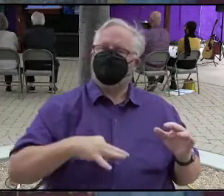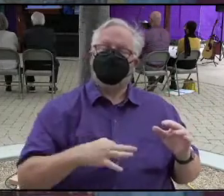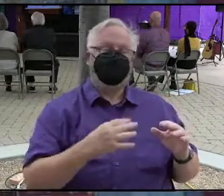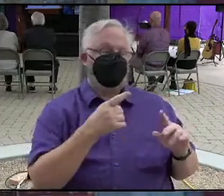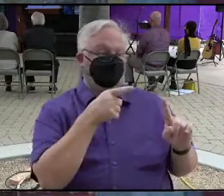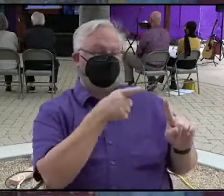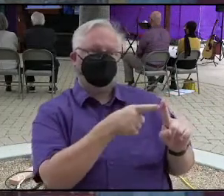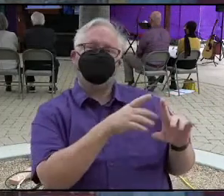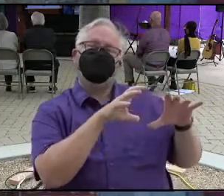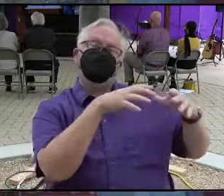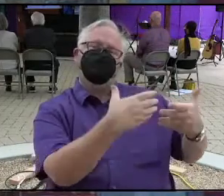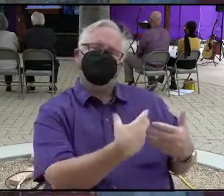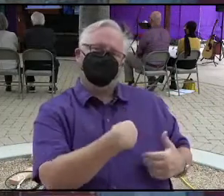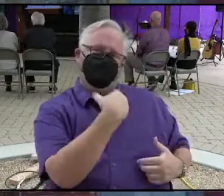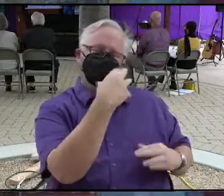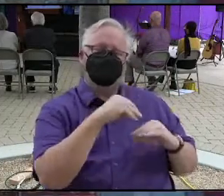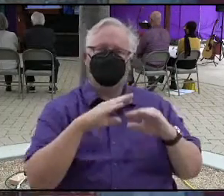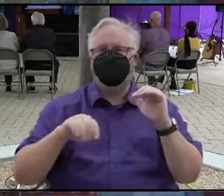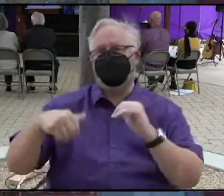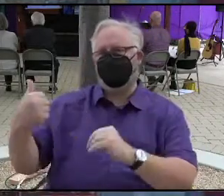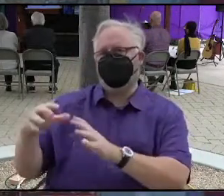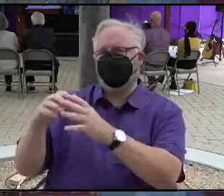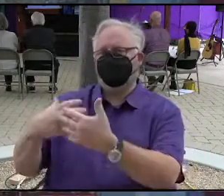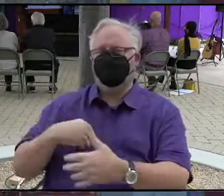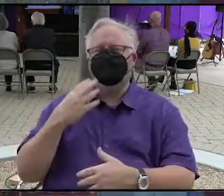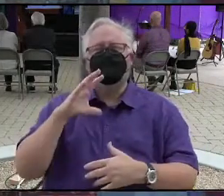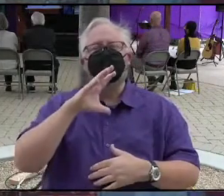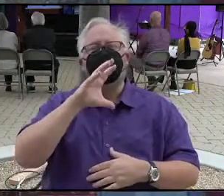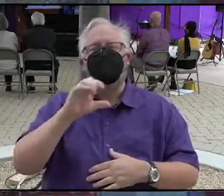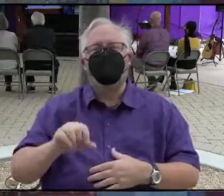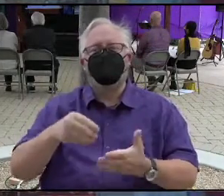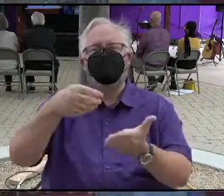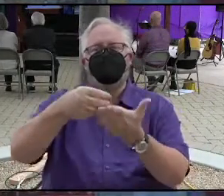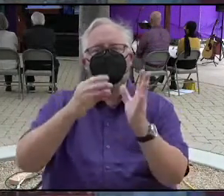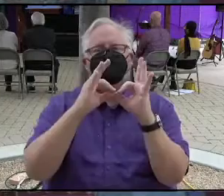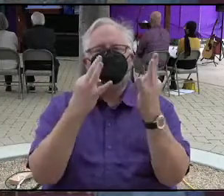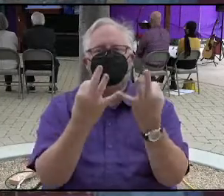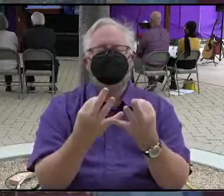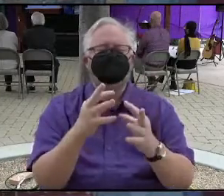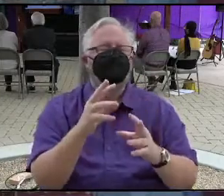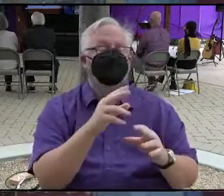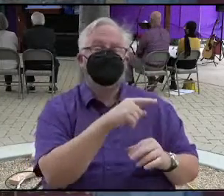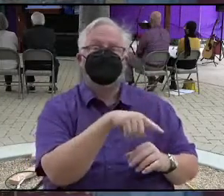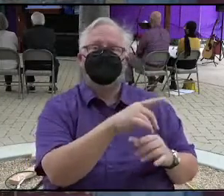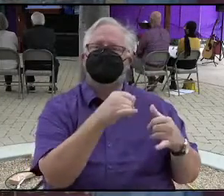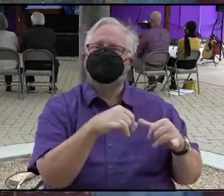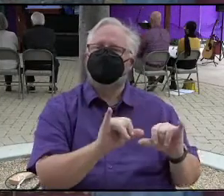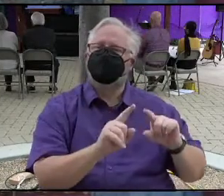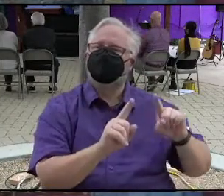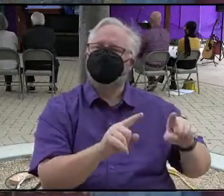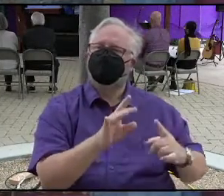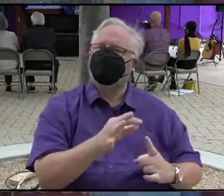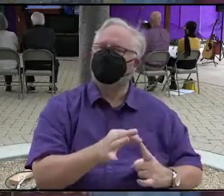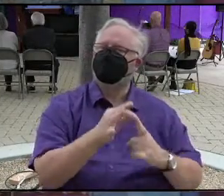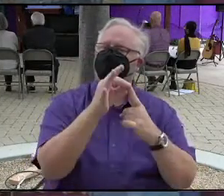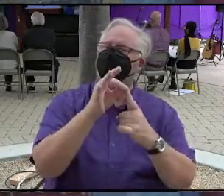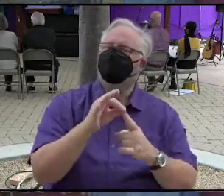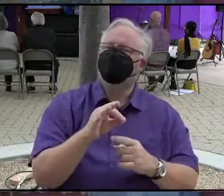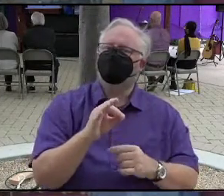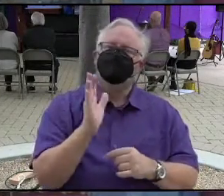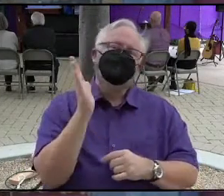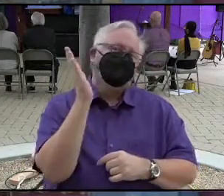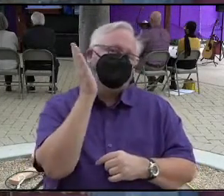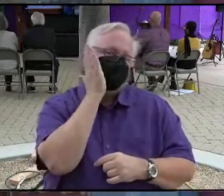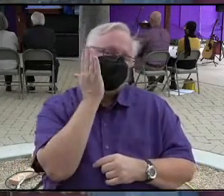others. It's the old money families, the ones who still attend the exclusive boarding schools, the